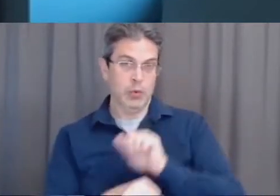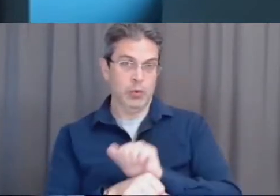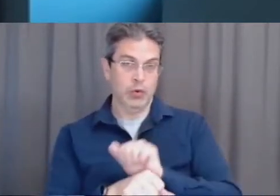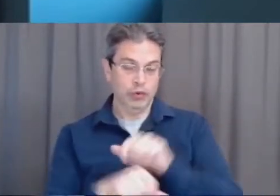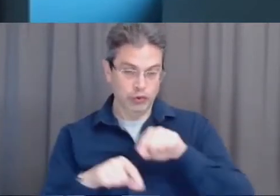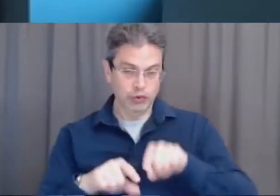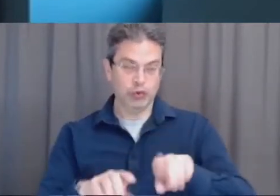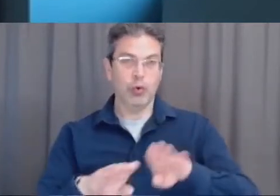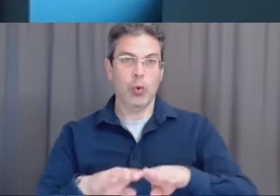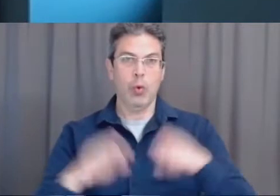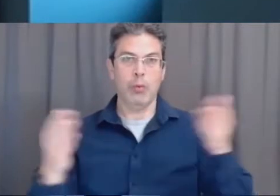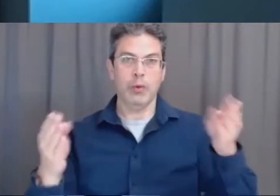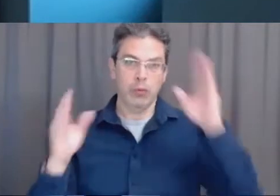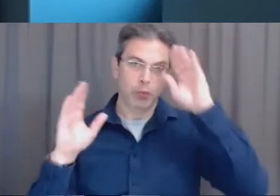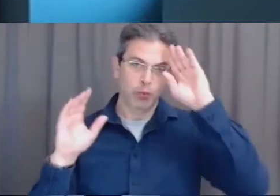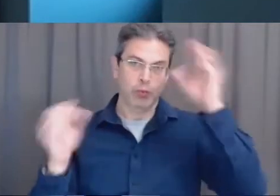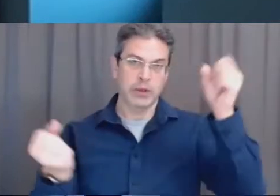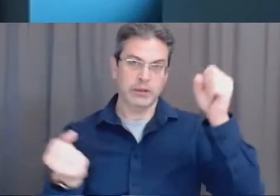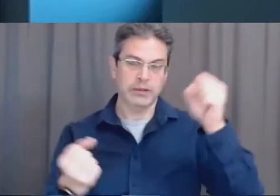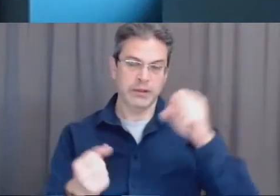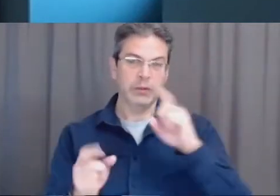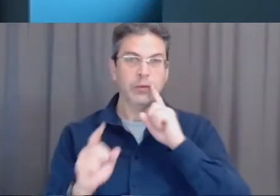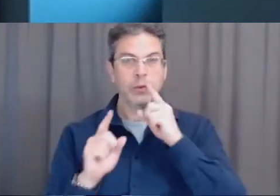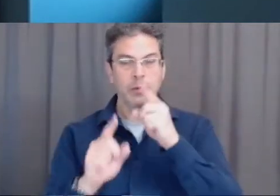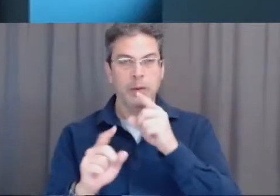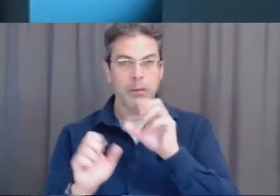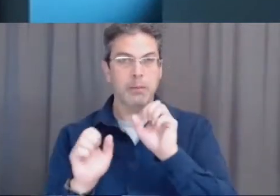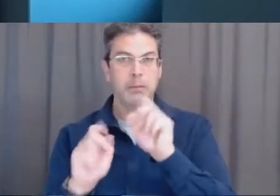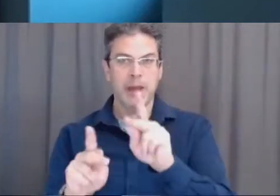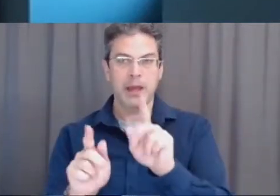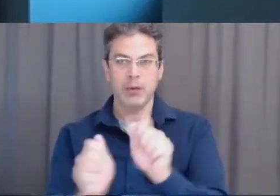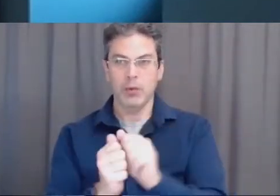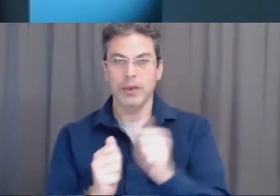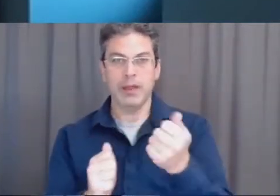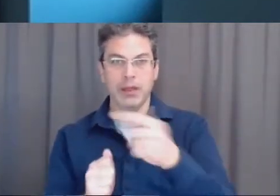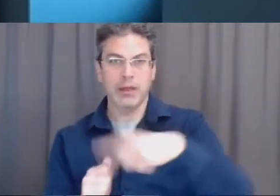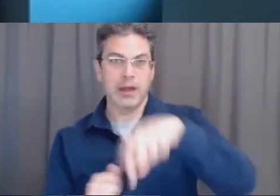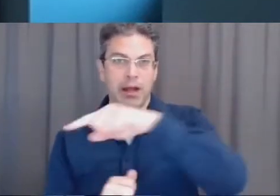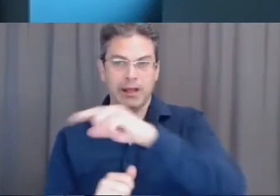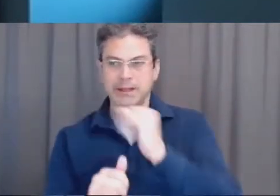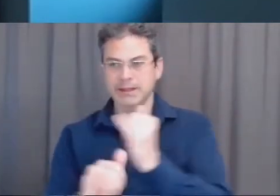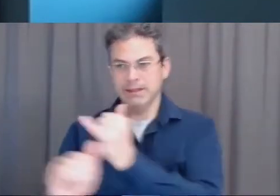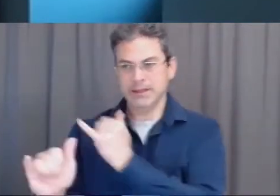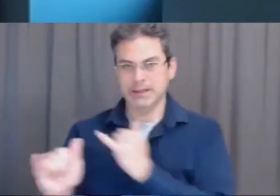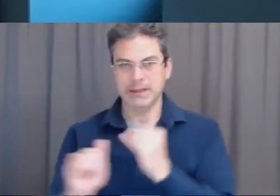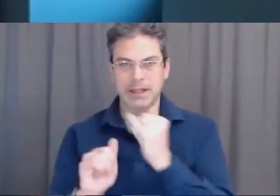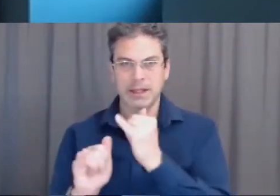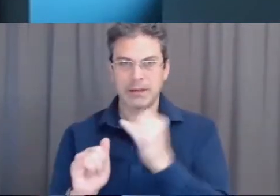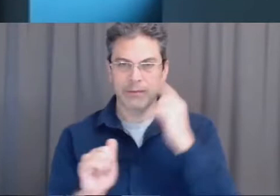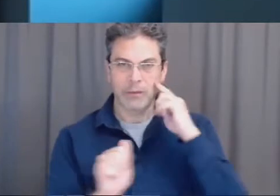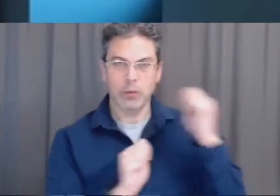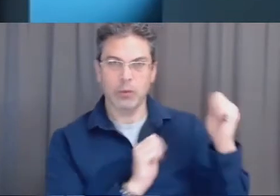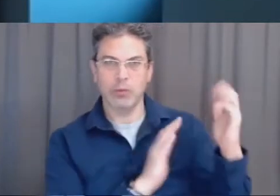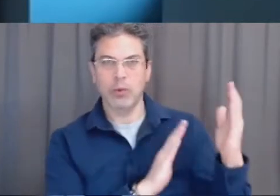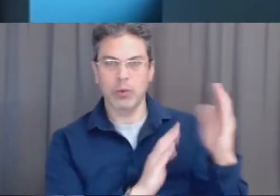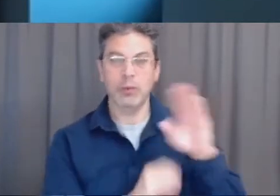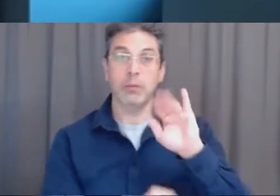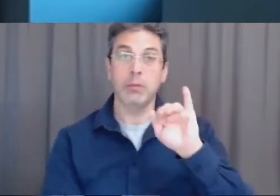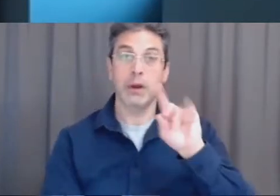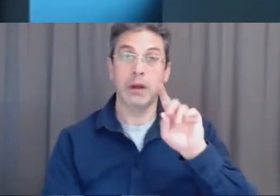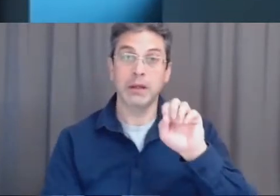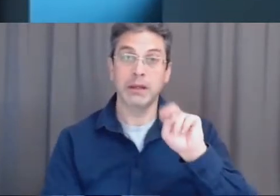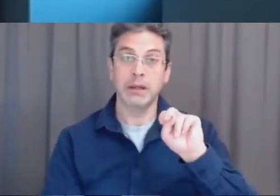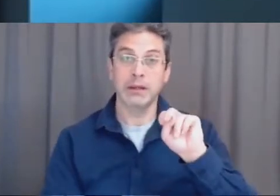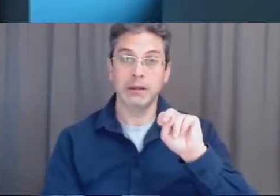presidency to try to get us back on the same page with our allies. So Biden seems to, almost certainly